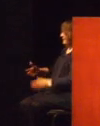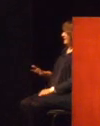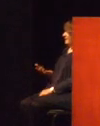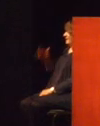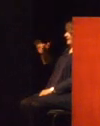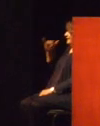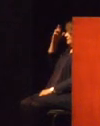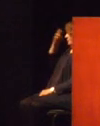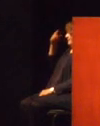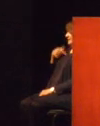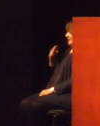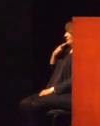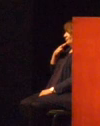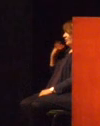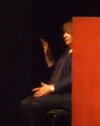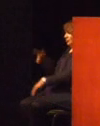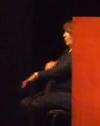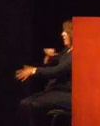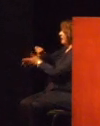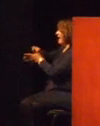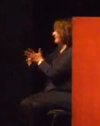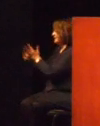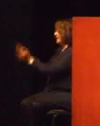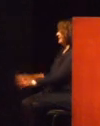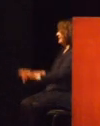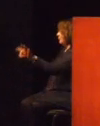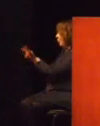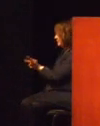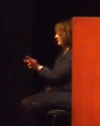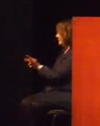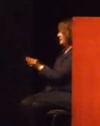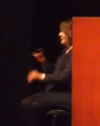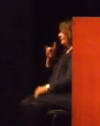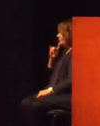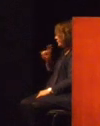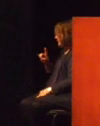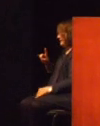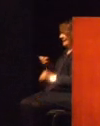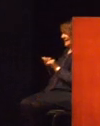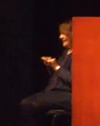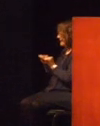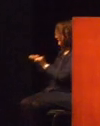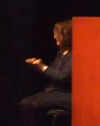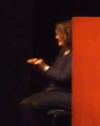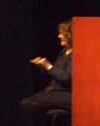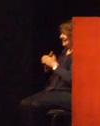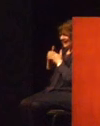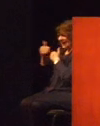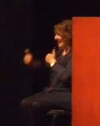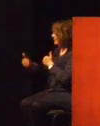so that's why I spend so much time emphasizing the importance of really, in a consistent and ongoing